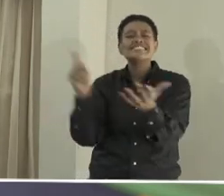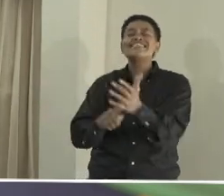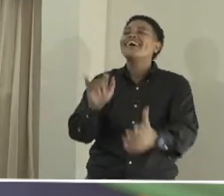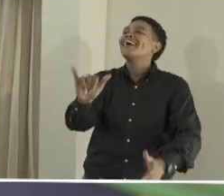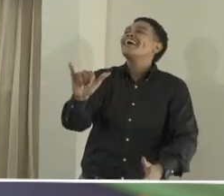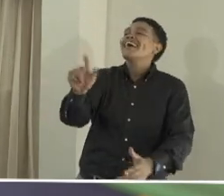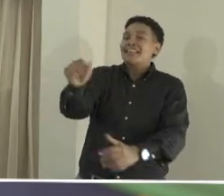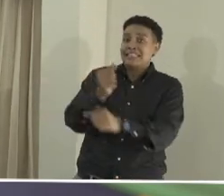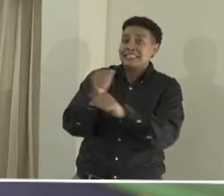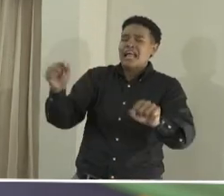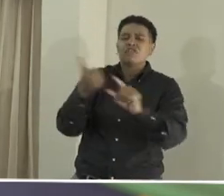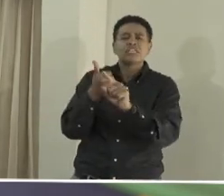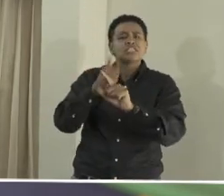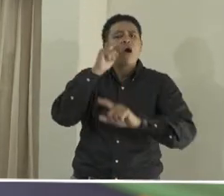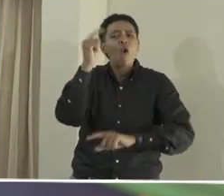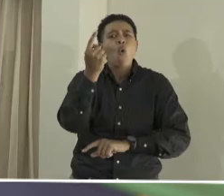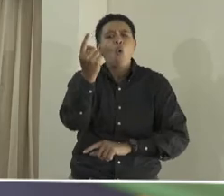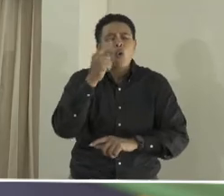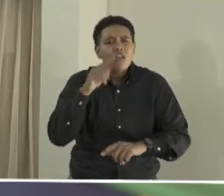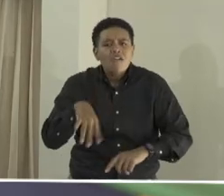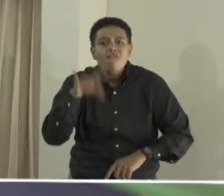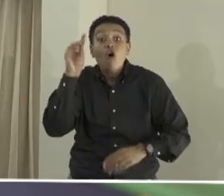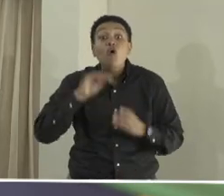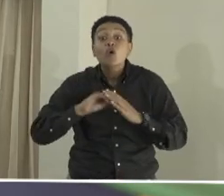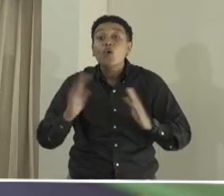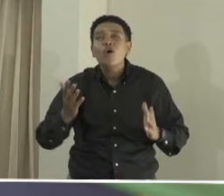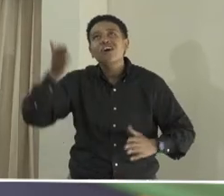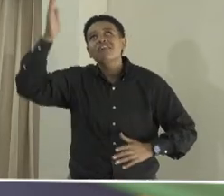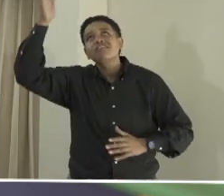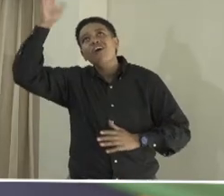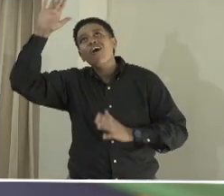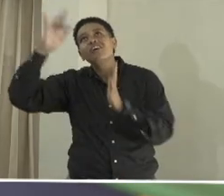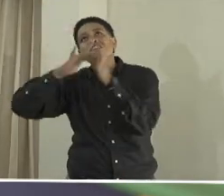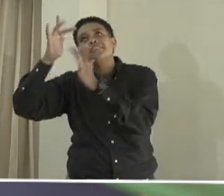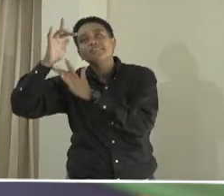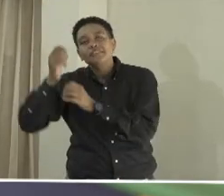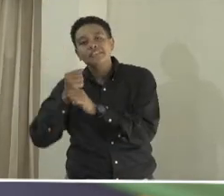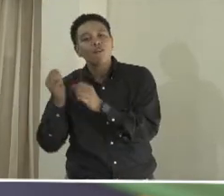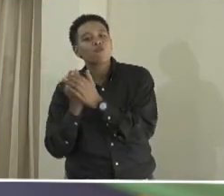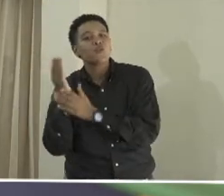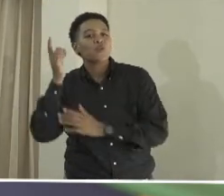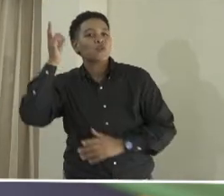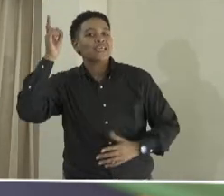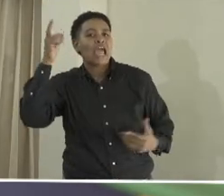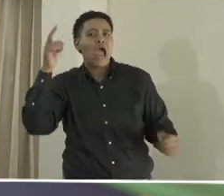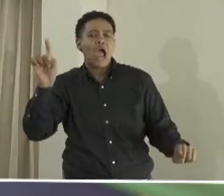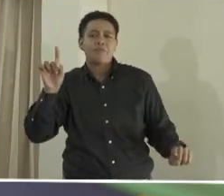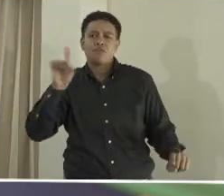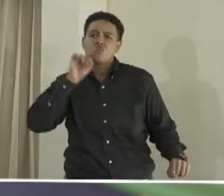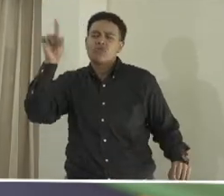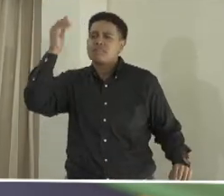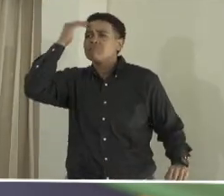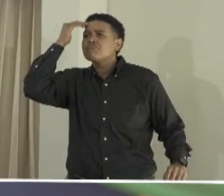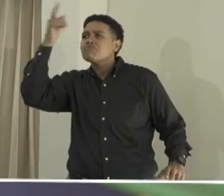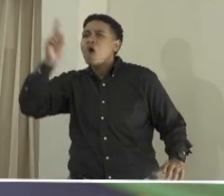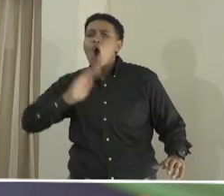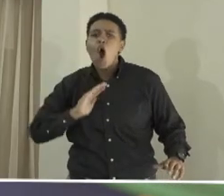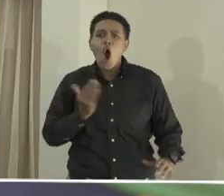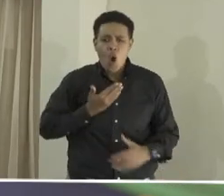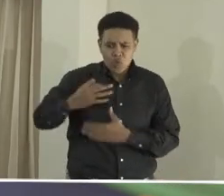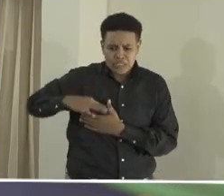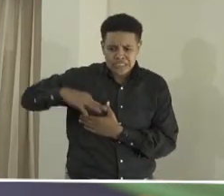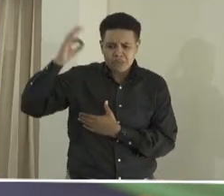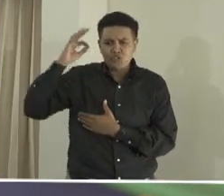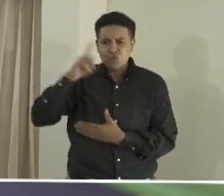that salvation is only found in our Lord Jesus Christ. They were quite aware that our